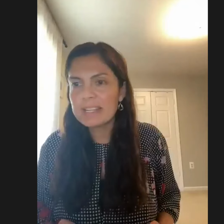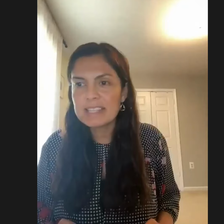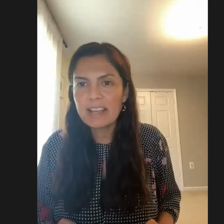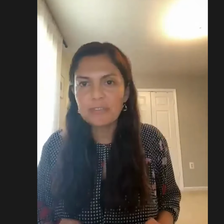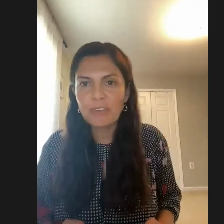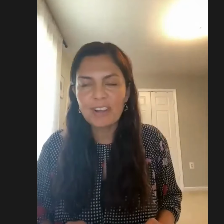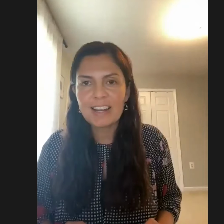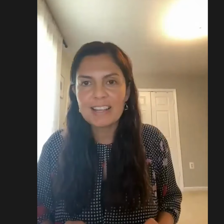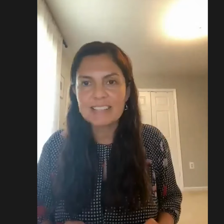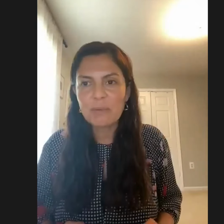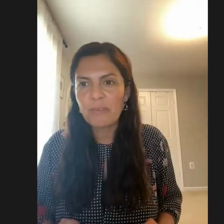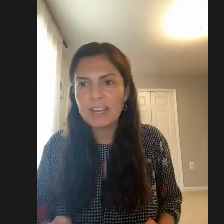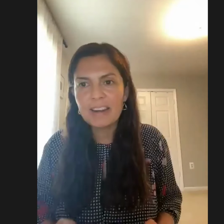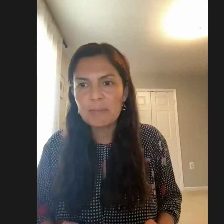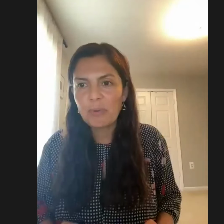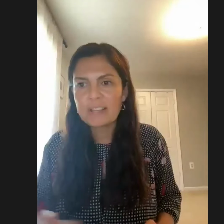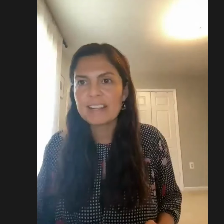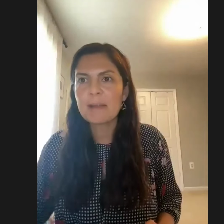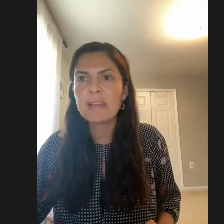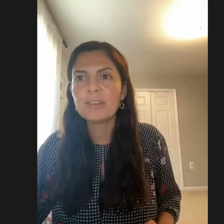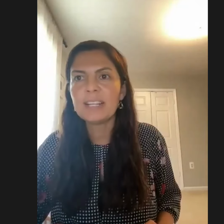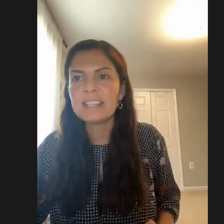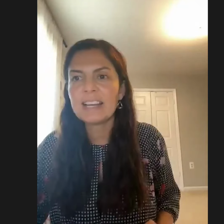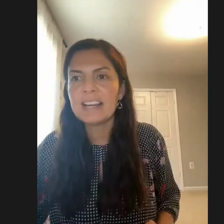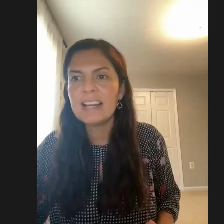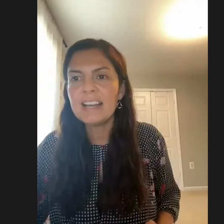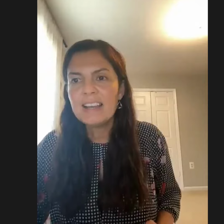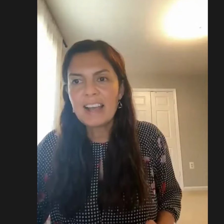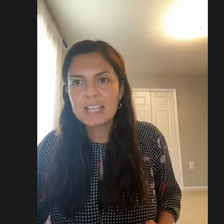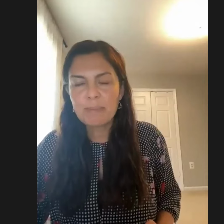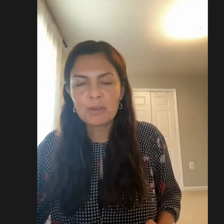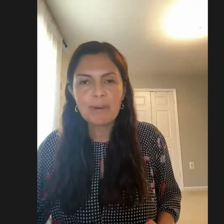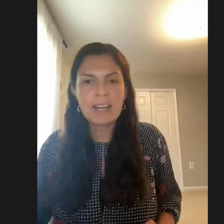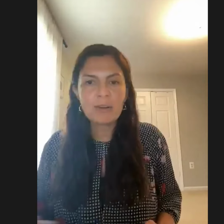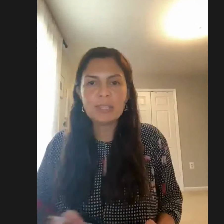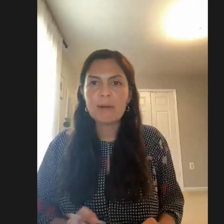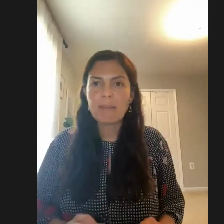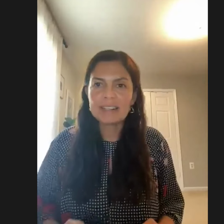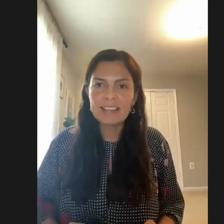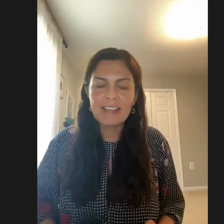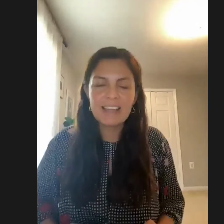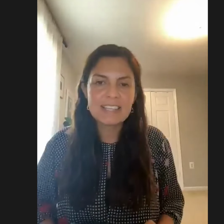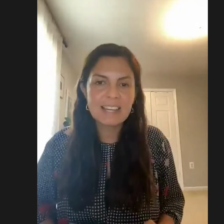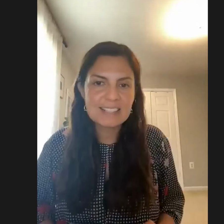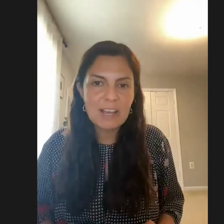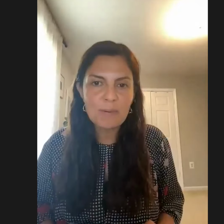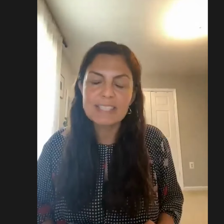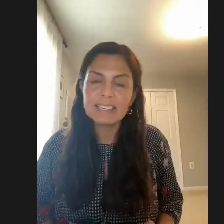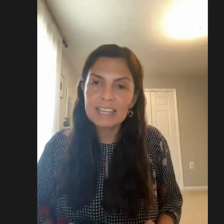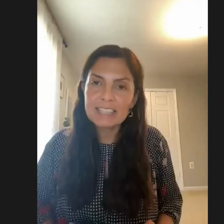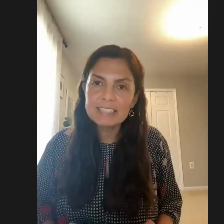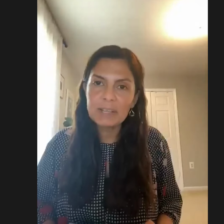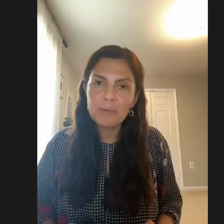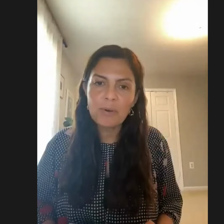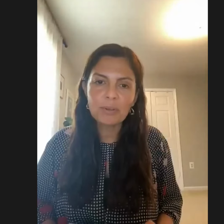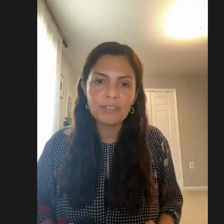5 minutes left for finalizing the webinar. Voy a estar cambiando ahorita a español para la última parte. El chat ha estado